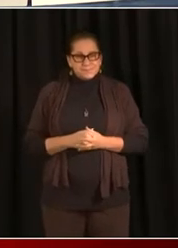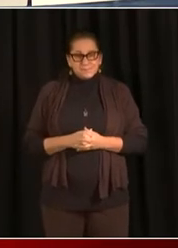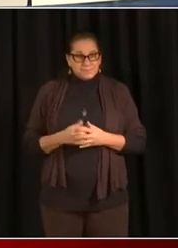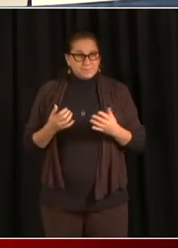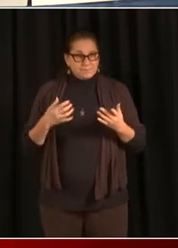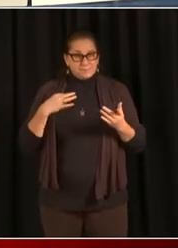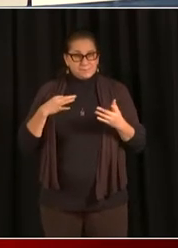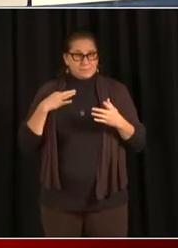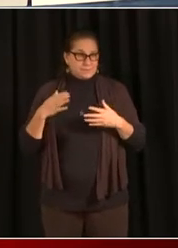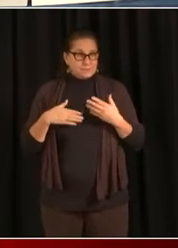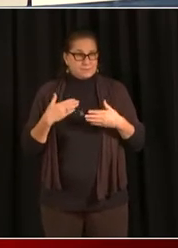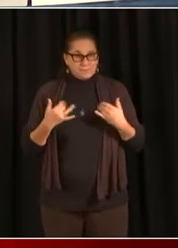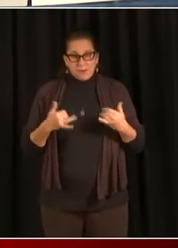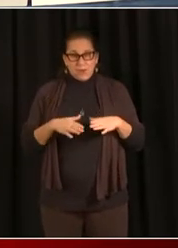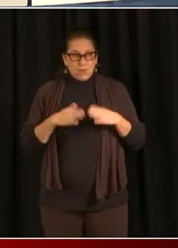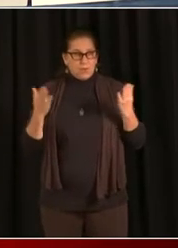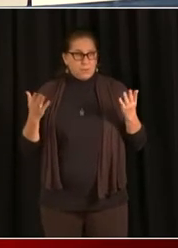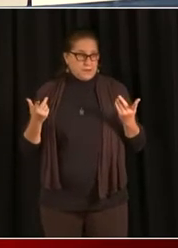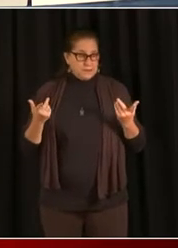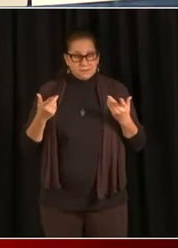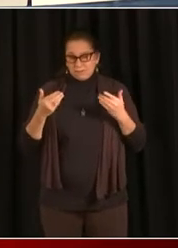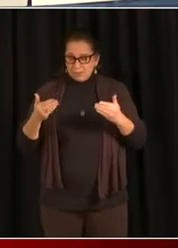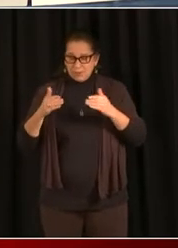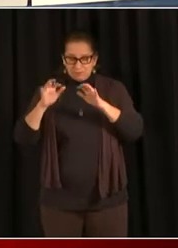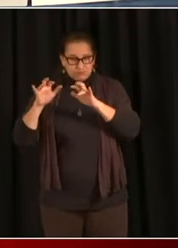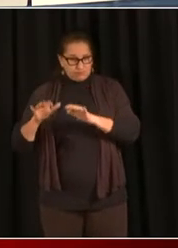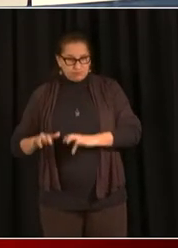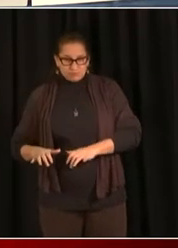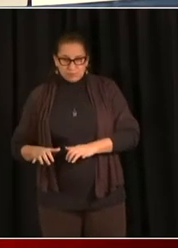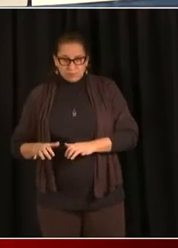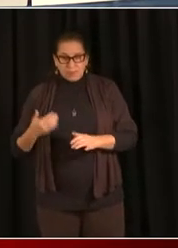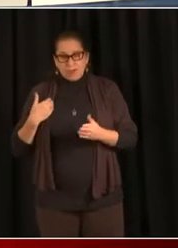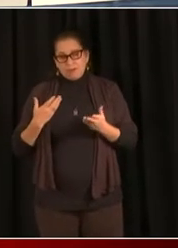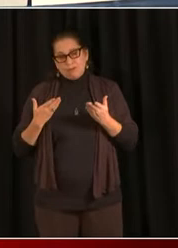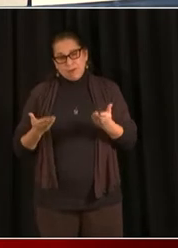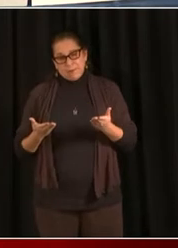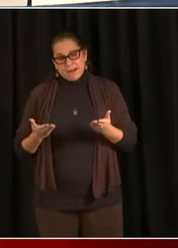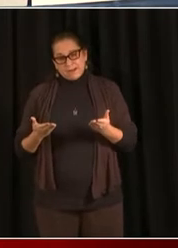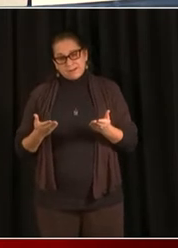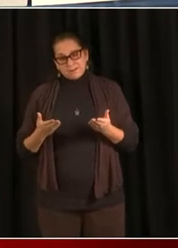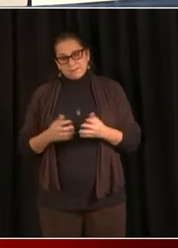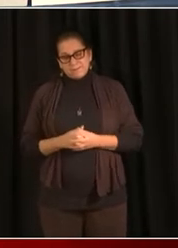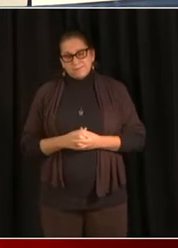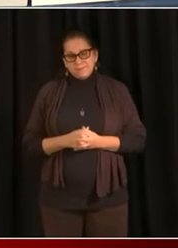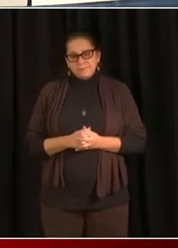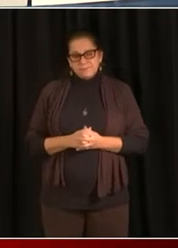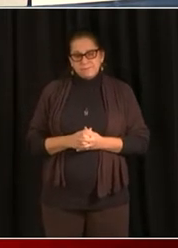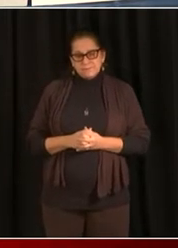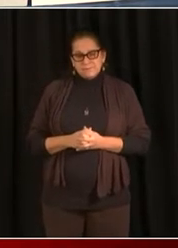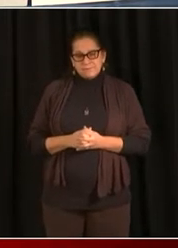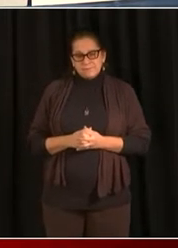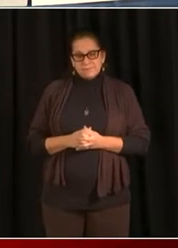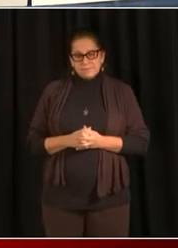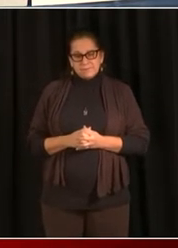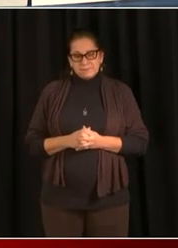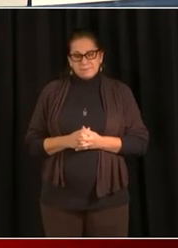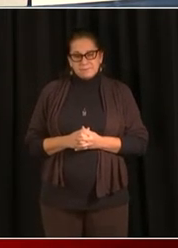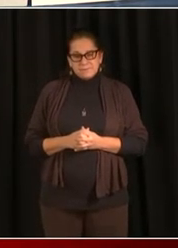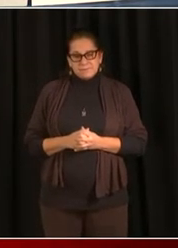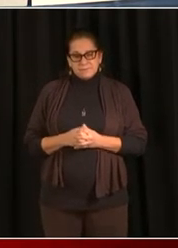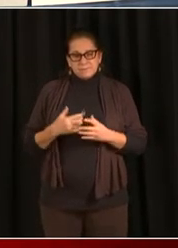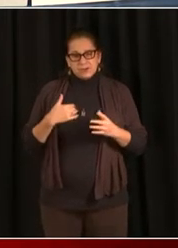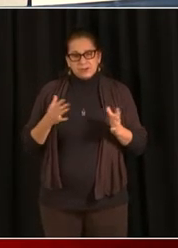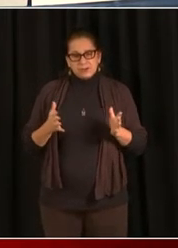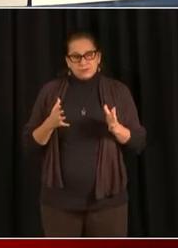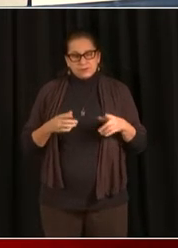you might just want to make sure you have all of those things together. I'd also recommend that as we continue to roll out opportunities like this, I